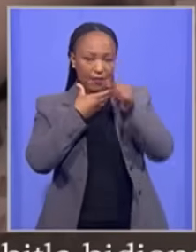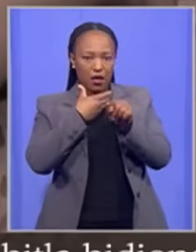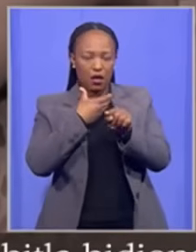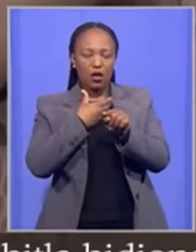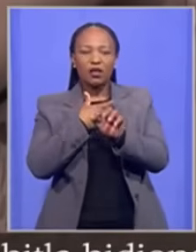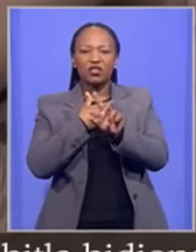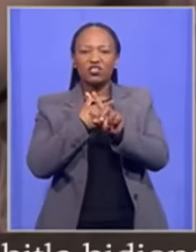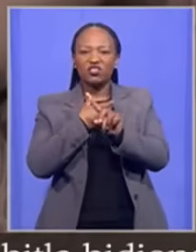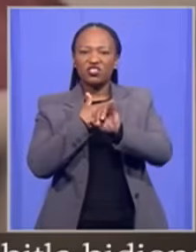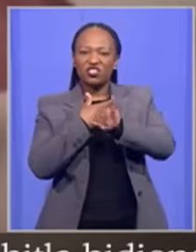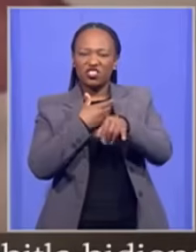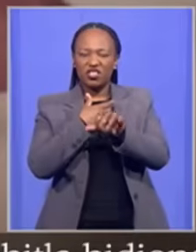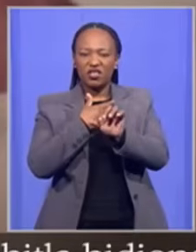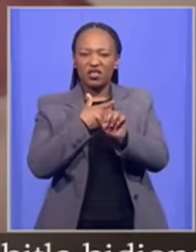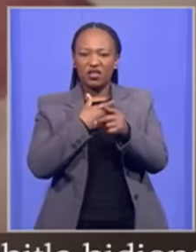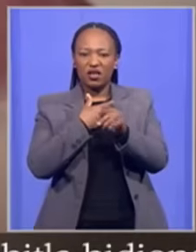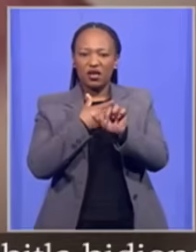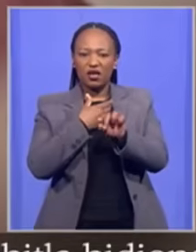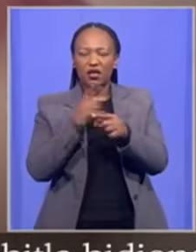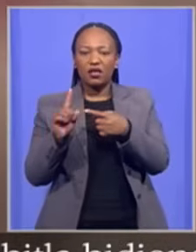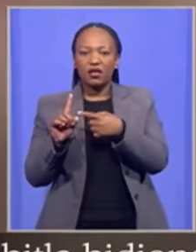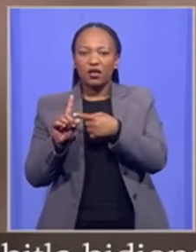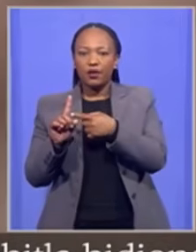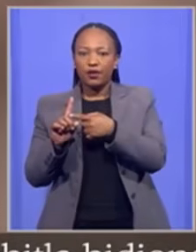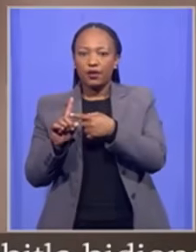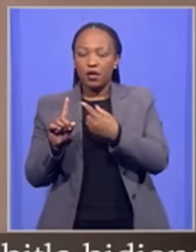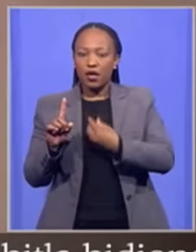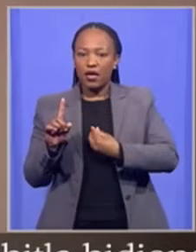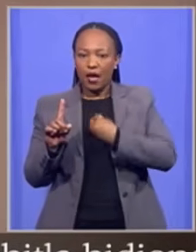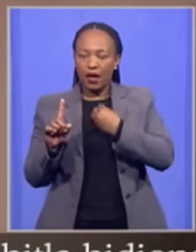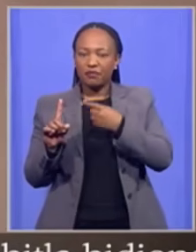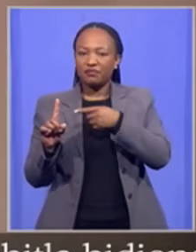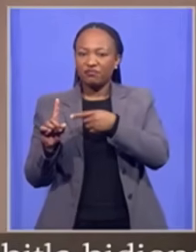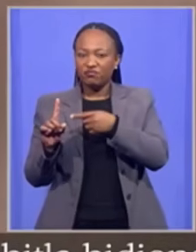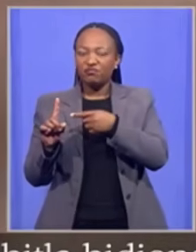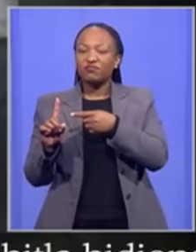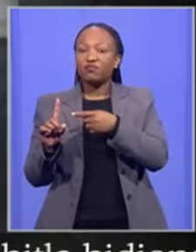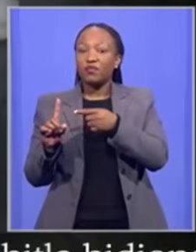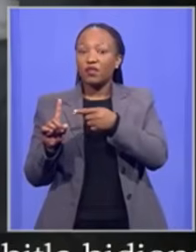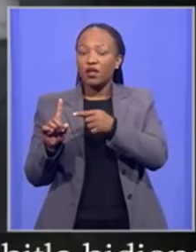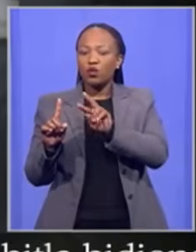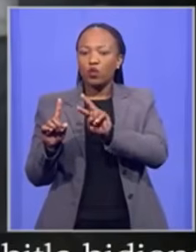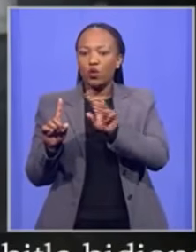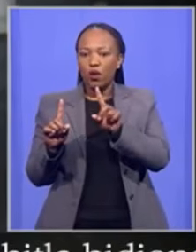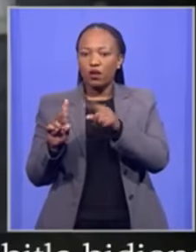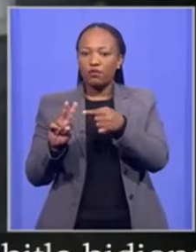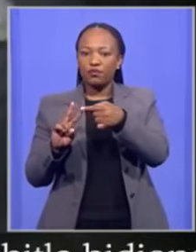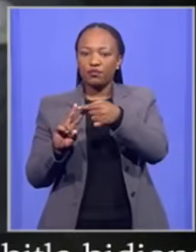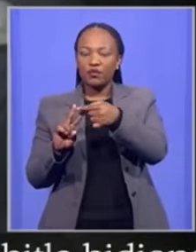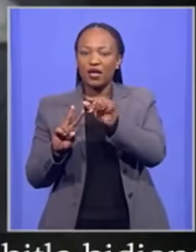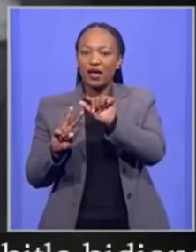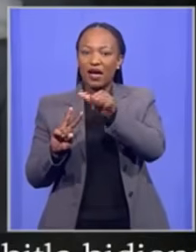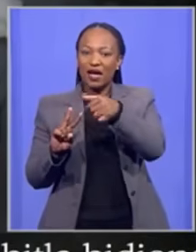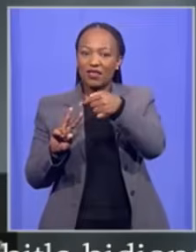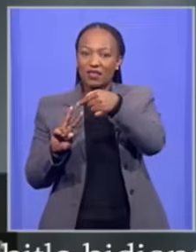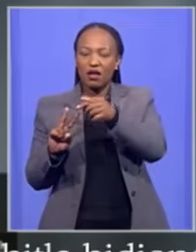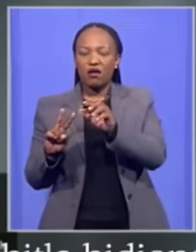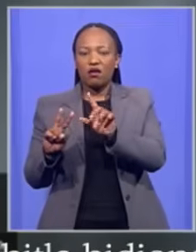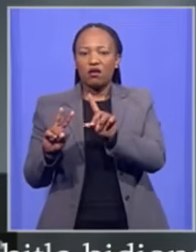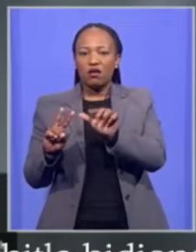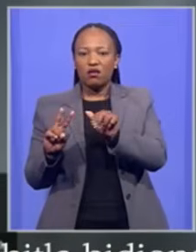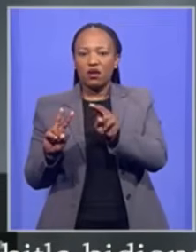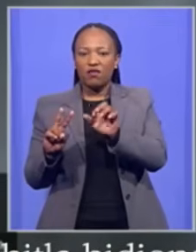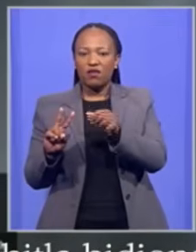bontšhago lesogana la mengwaga 21 yo a fokolago le Rom Praslavski le Aviator David wa